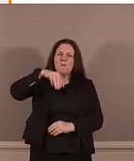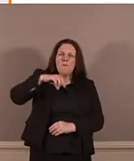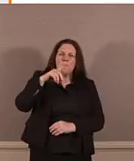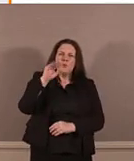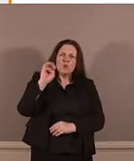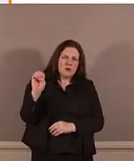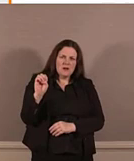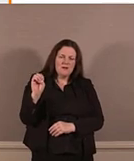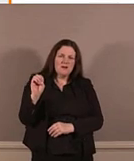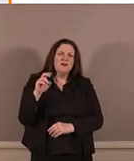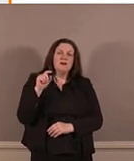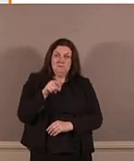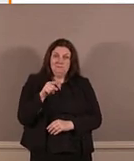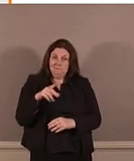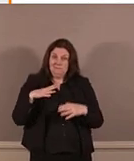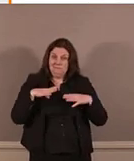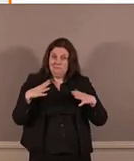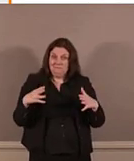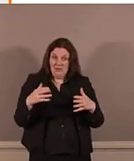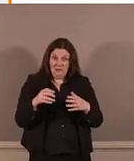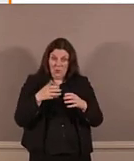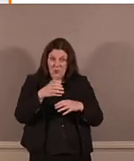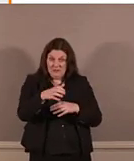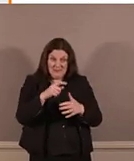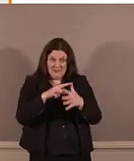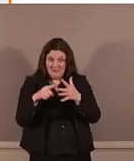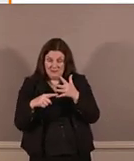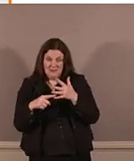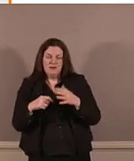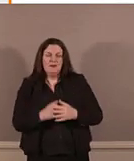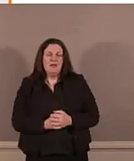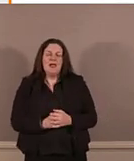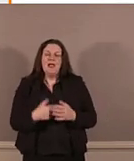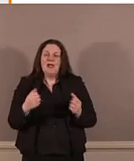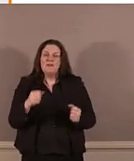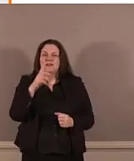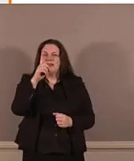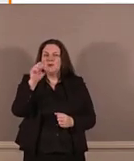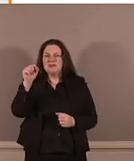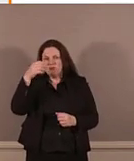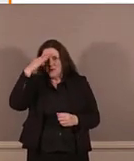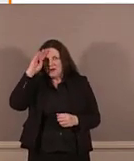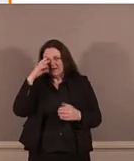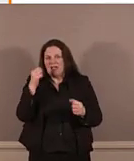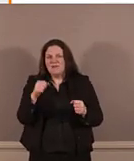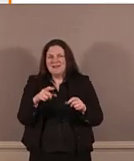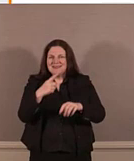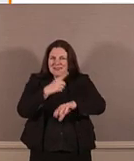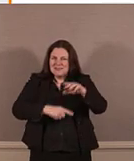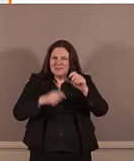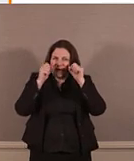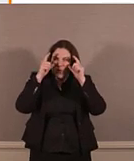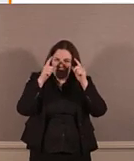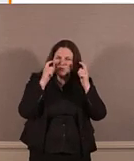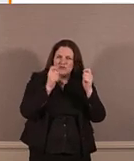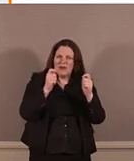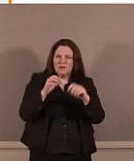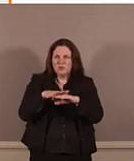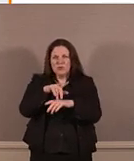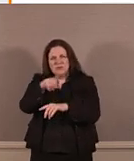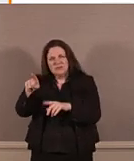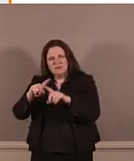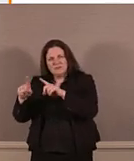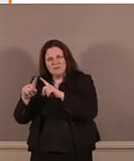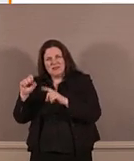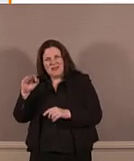that are available. And also, I suppose, Down Syndrome Ireland is also providing disability awareness training to key staff in those